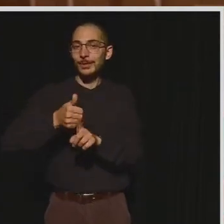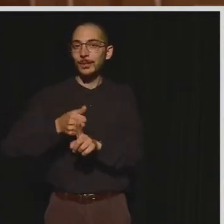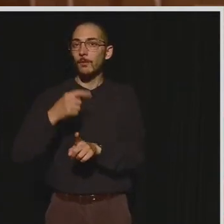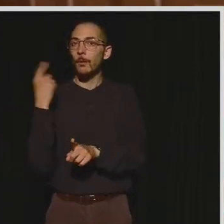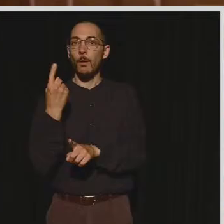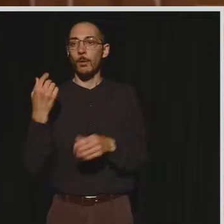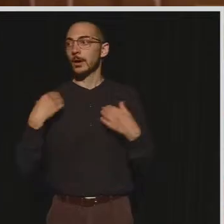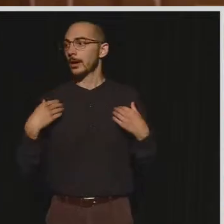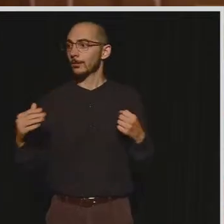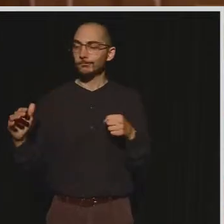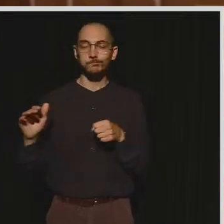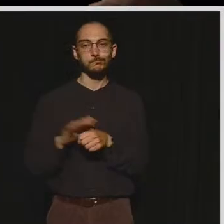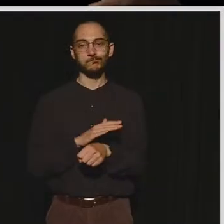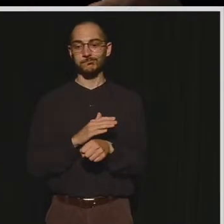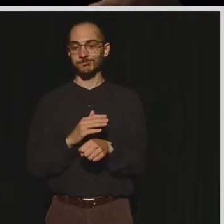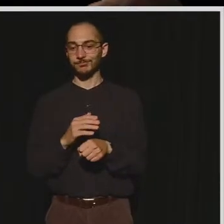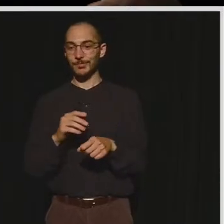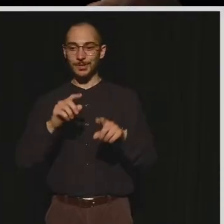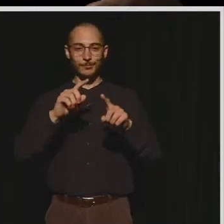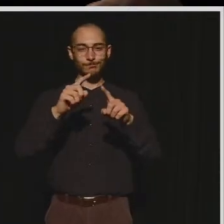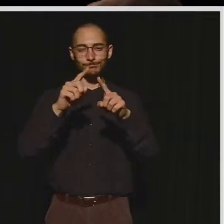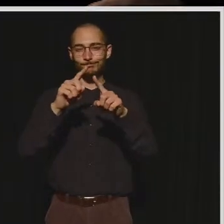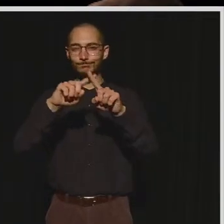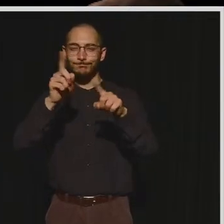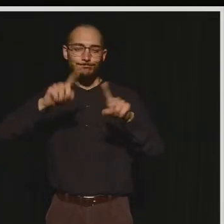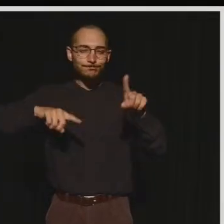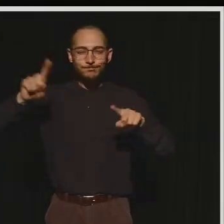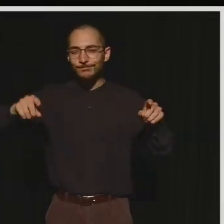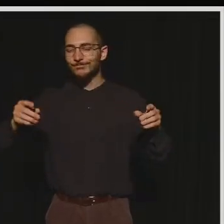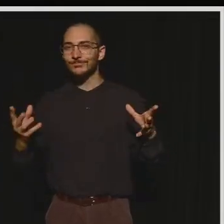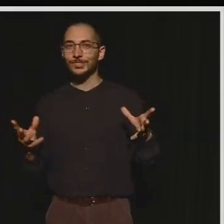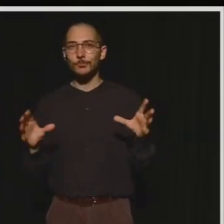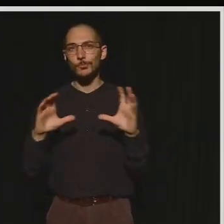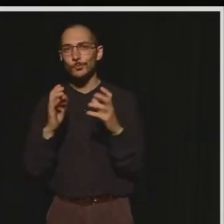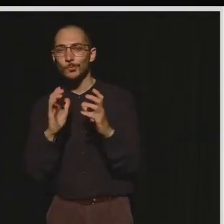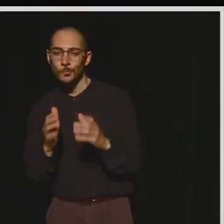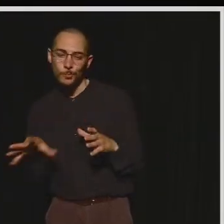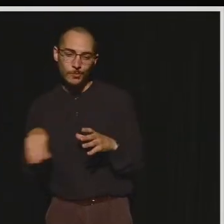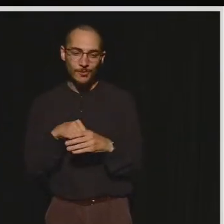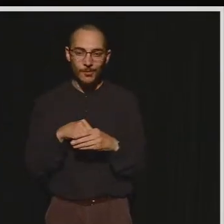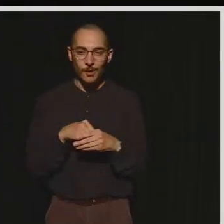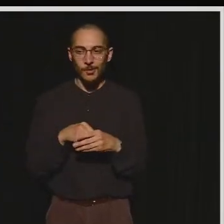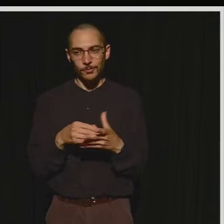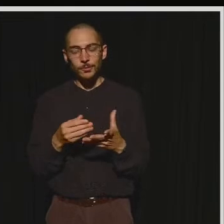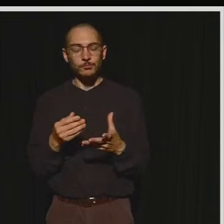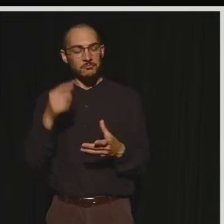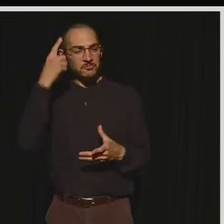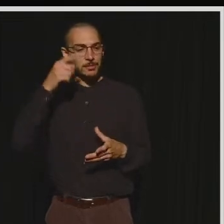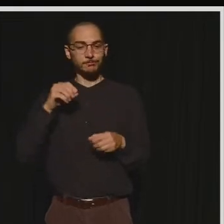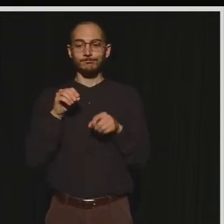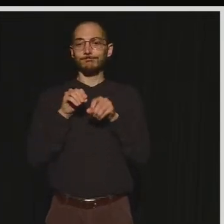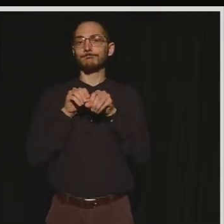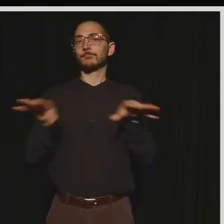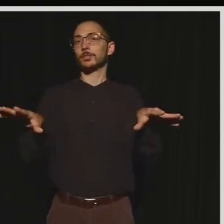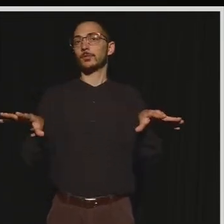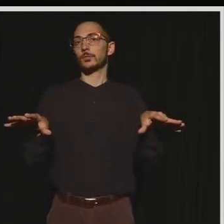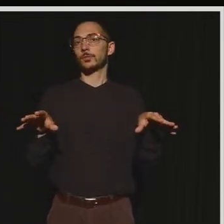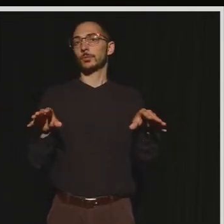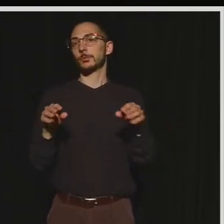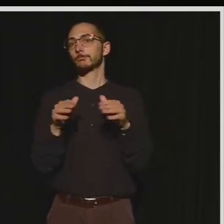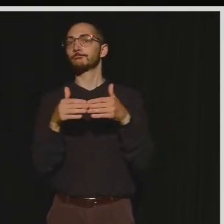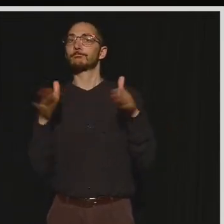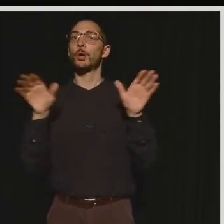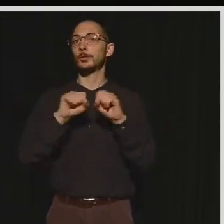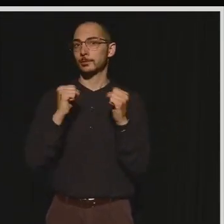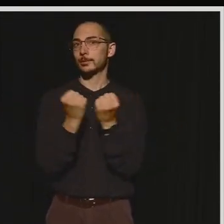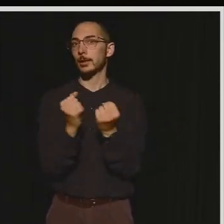affects society in general. Now, Jen, Kona, when Kona finished off there, was talking about youth